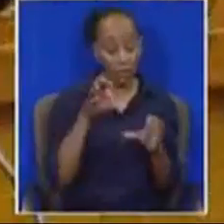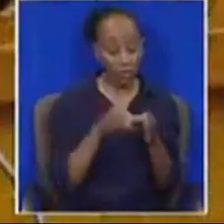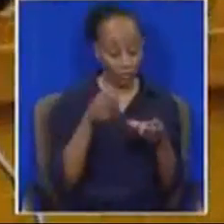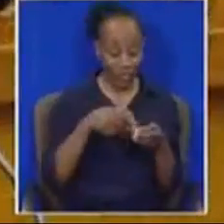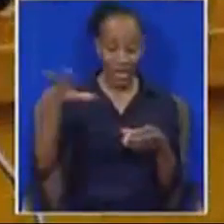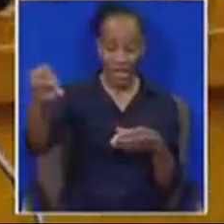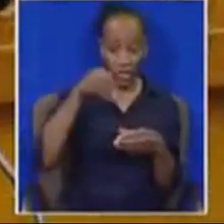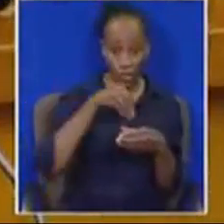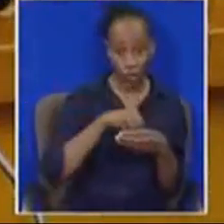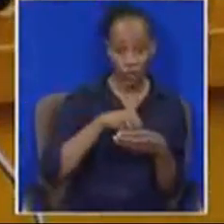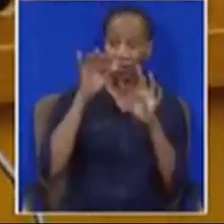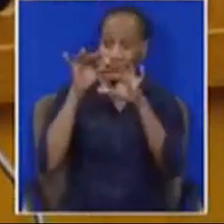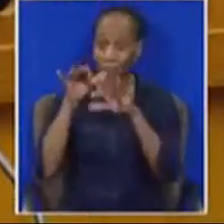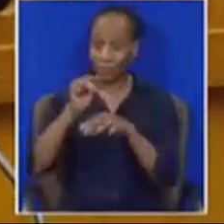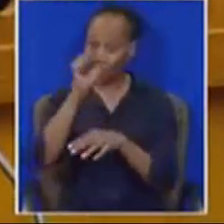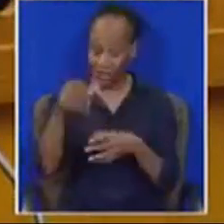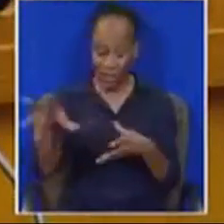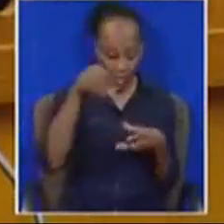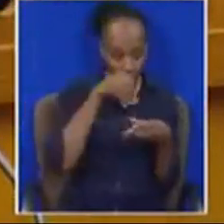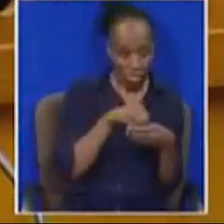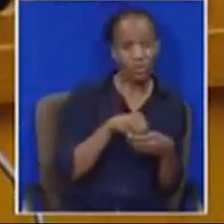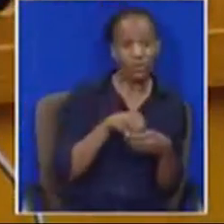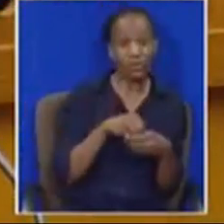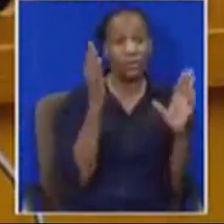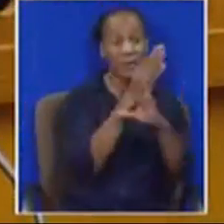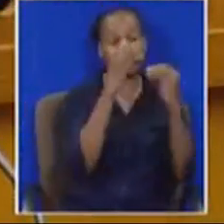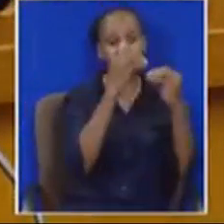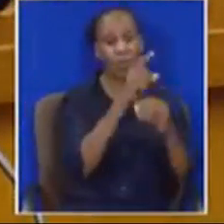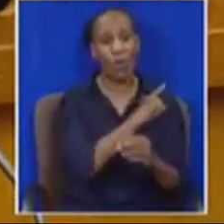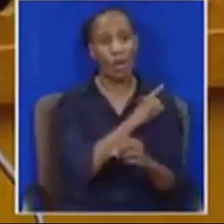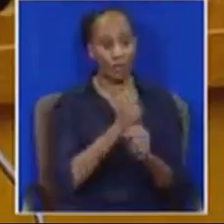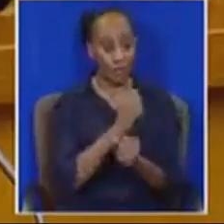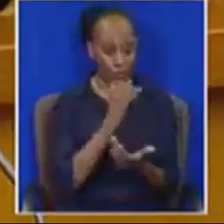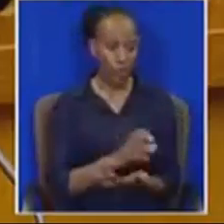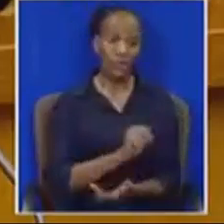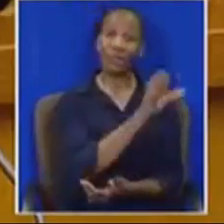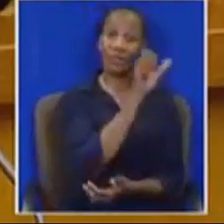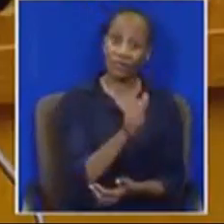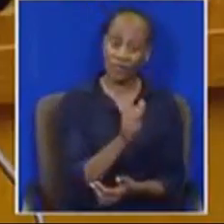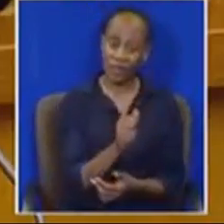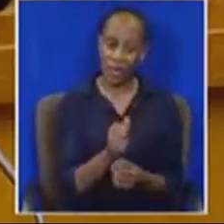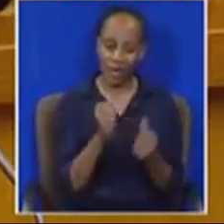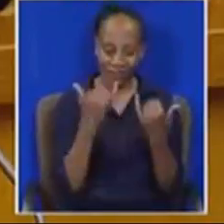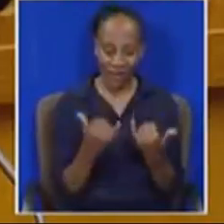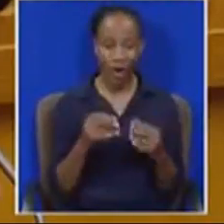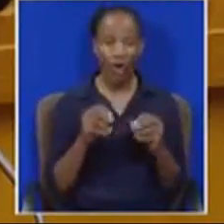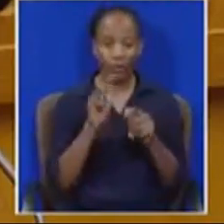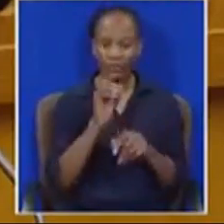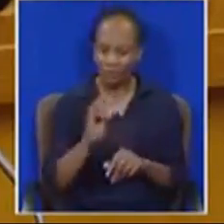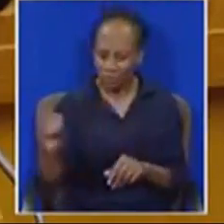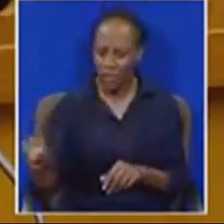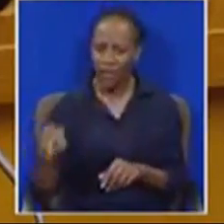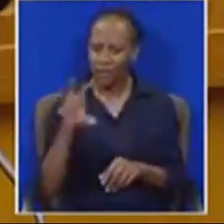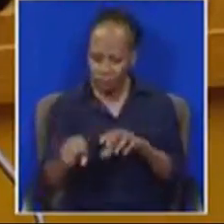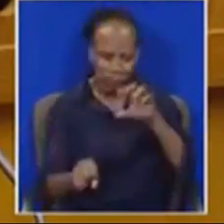civil society to ensure that our country is in a position to seize the opportunities and